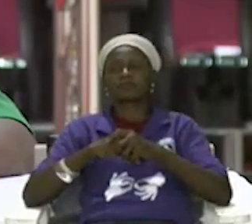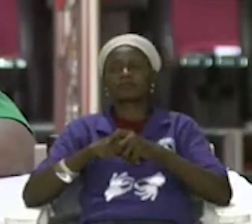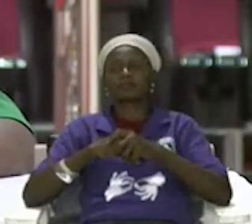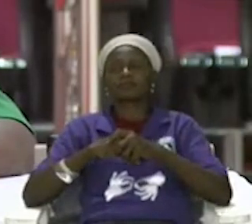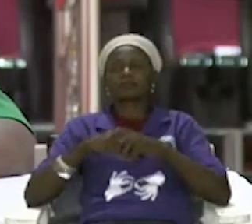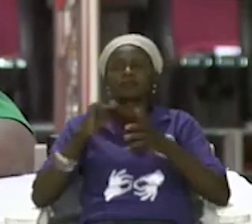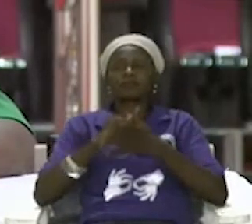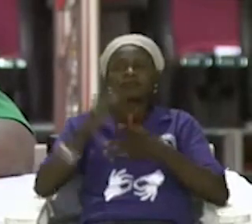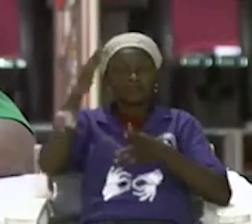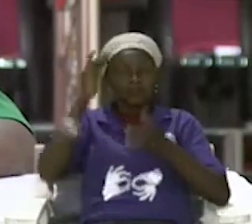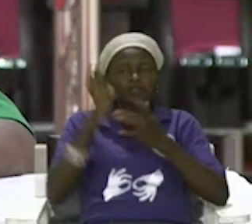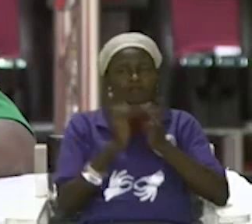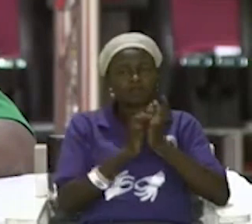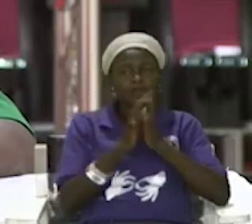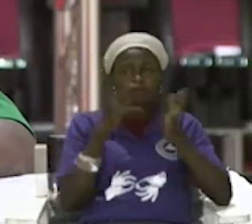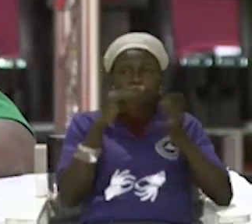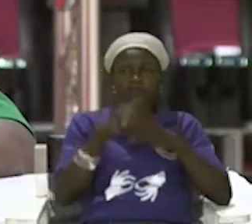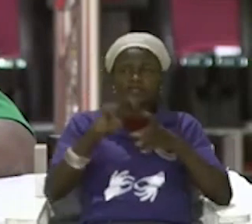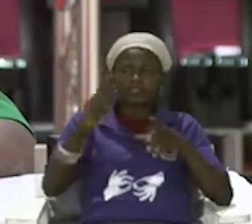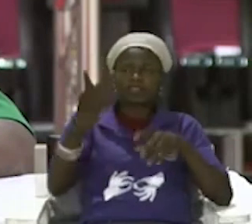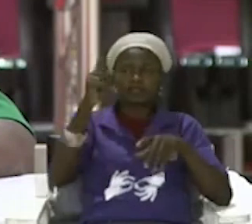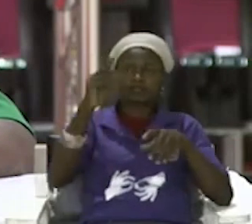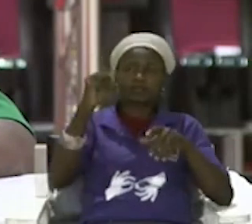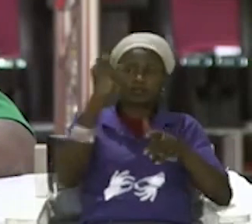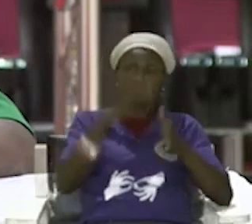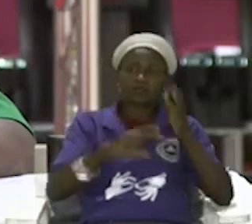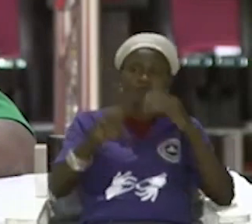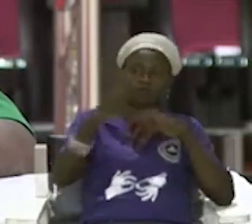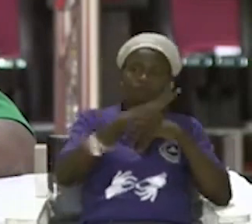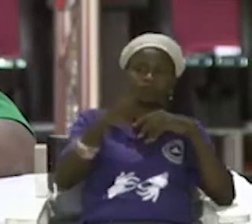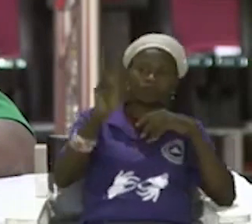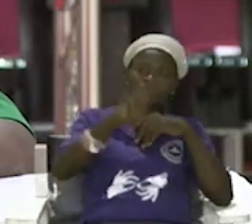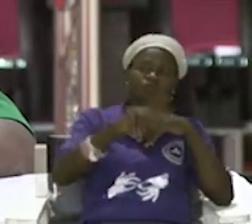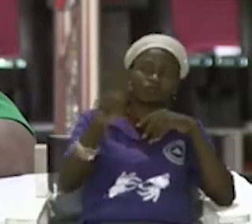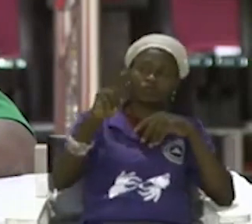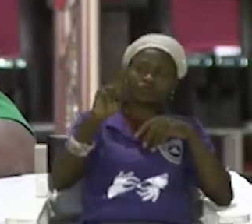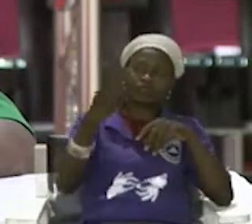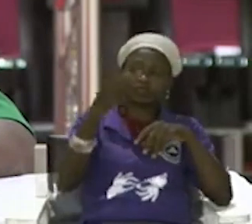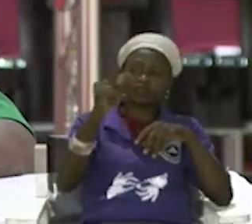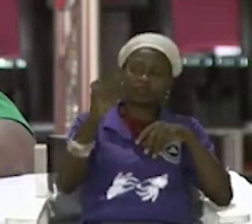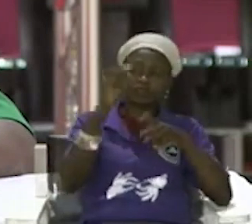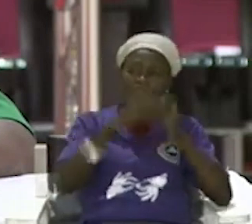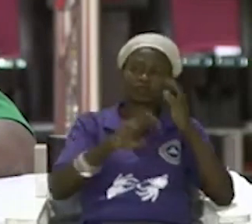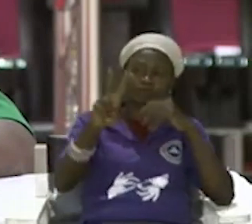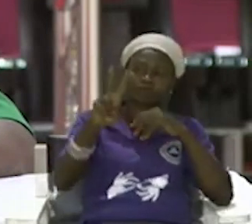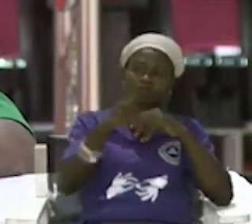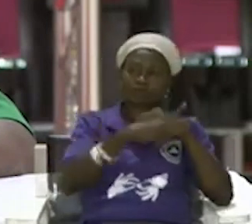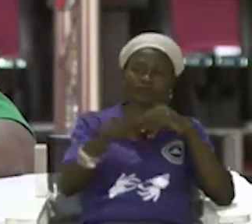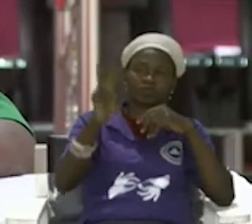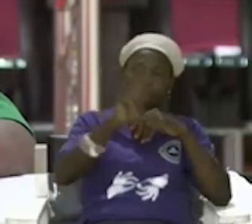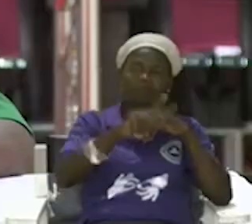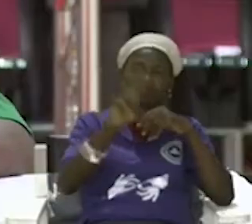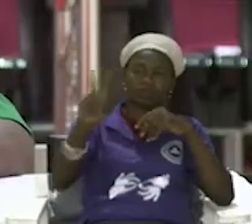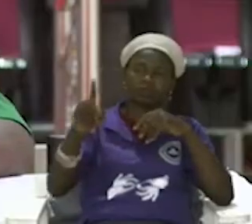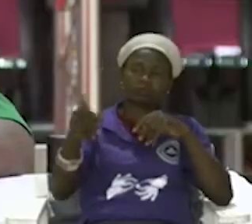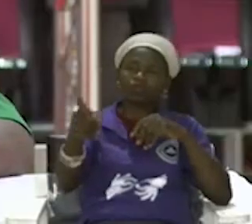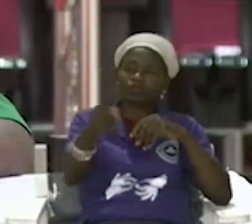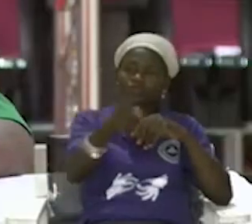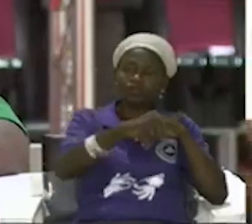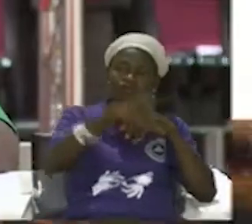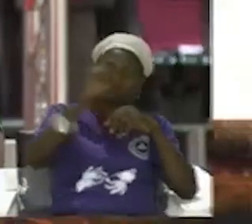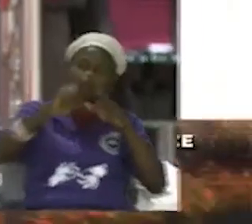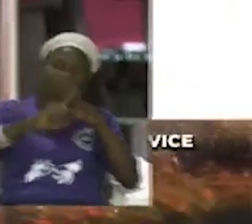That's why the Bible says in 2 Timothy chapter 2, verse 22, 2 Timothy chapter 2, verse 22, you must